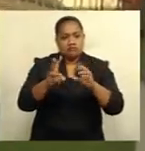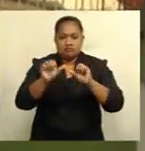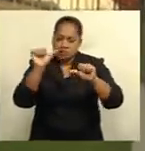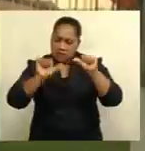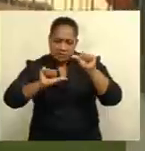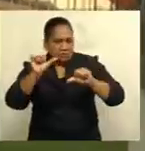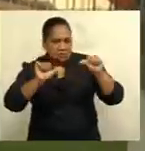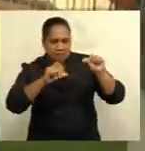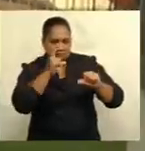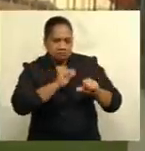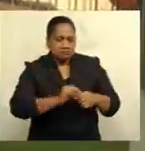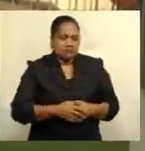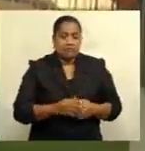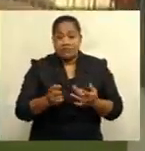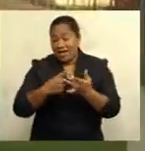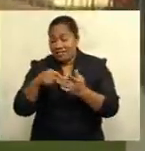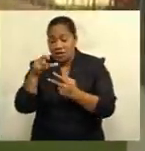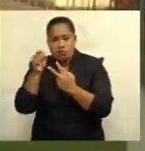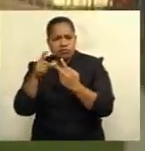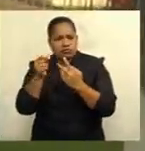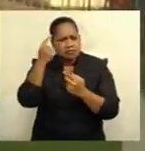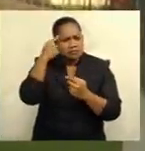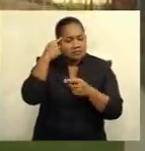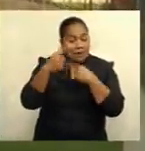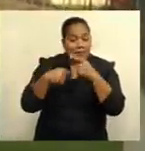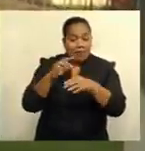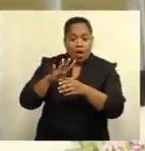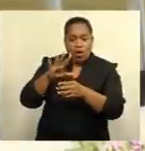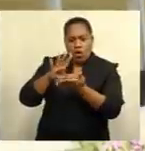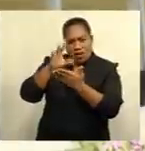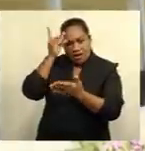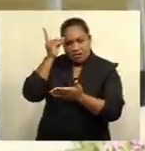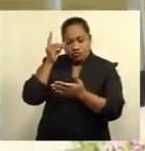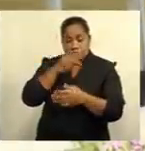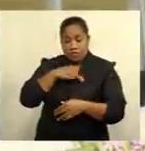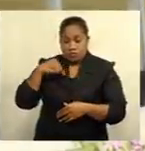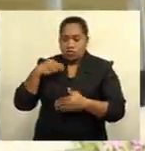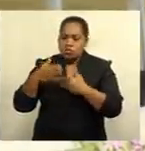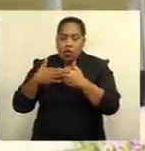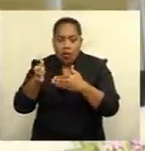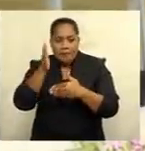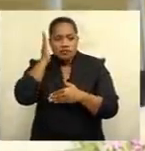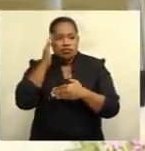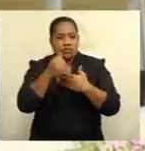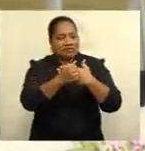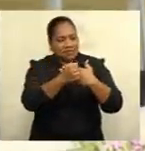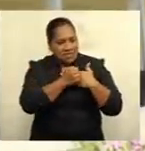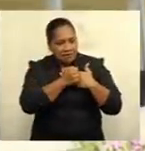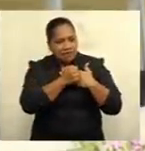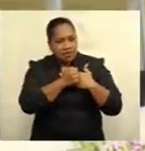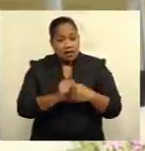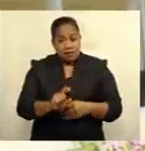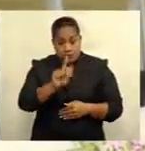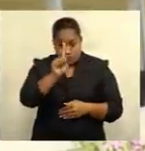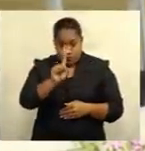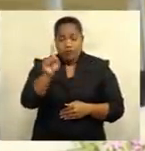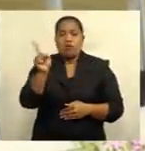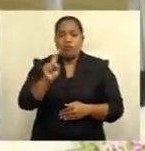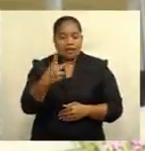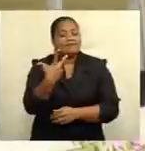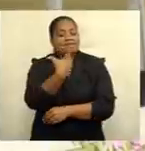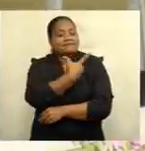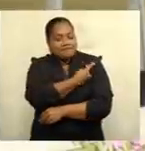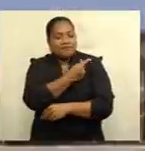of options are being considered by the Education Ministry to reopen schools safely, one of which includes vaccinating our